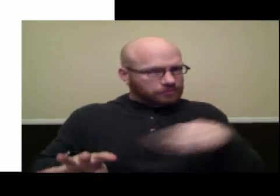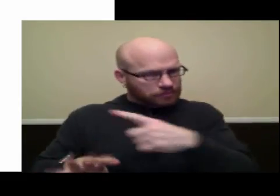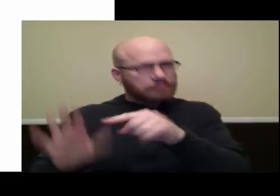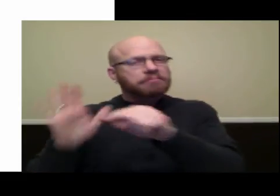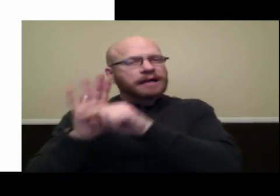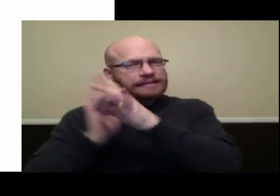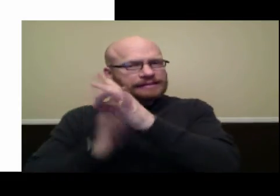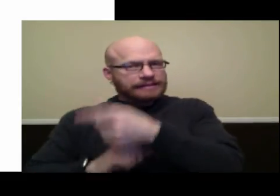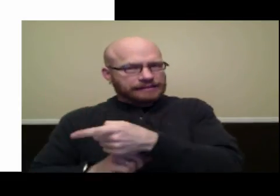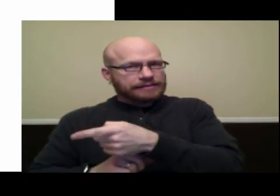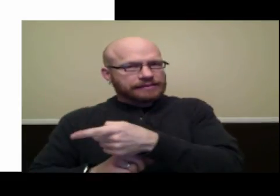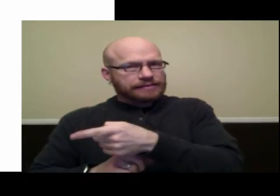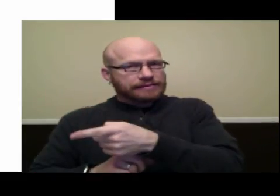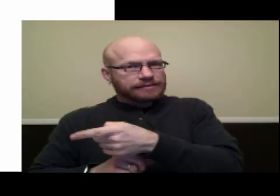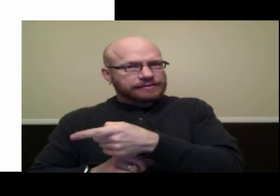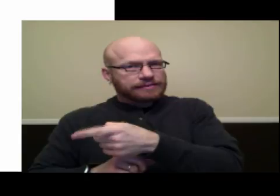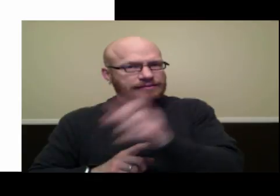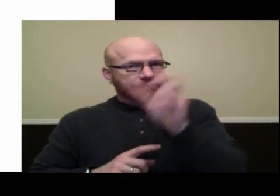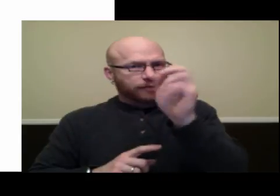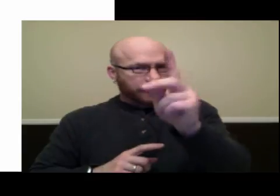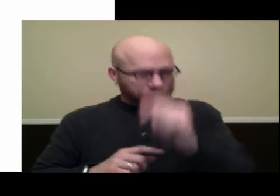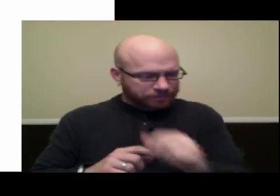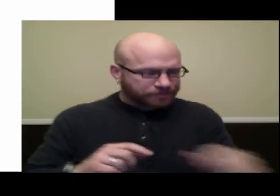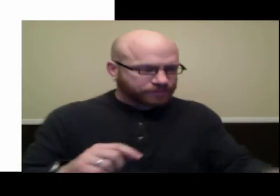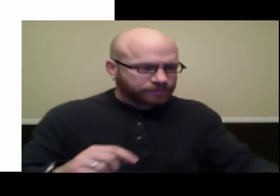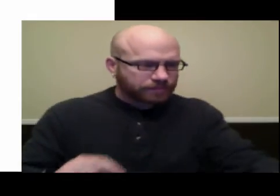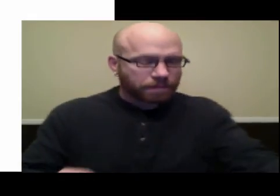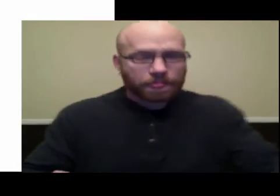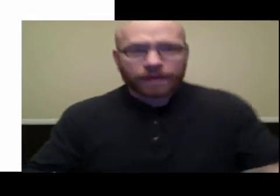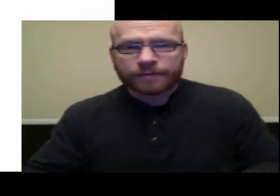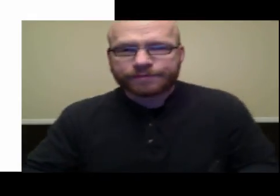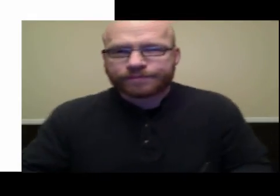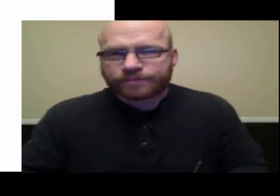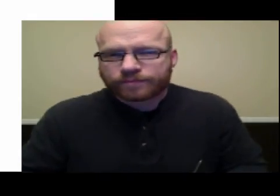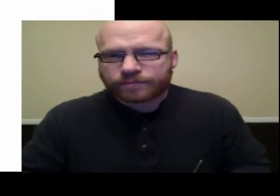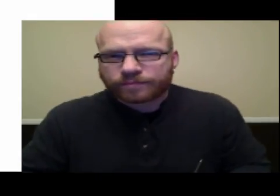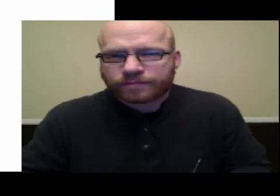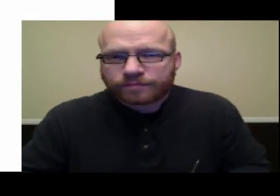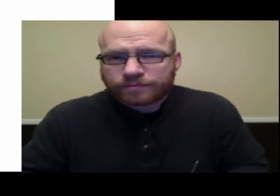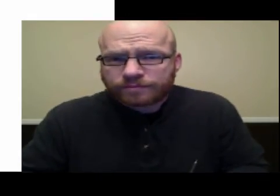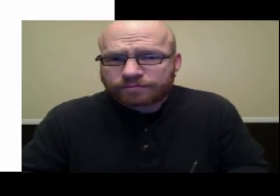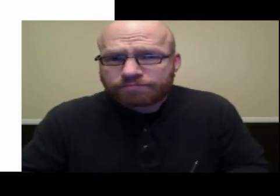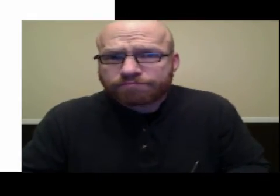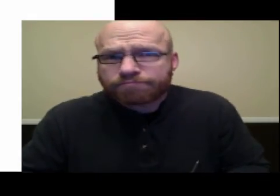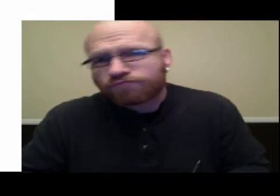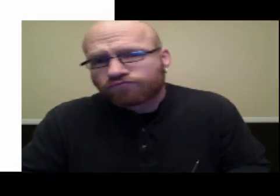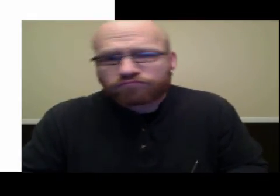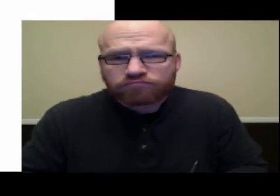side of the equation, so we have to subtract eighteen on the right side as well as the left side.